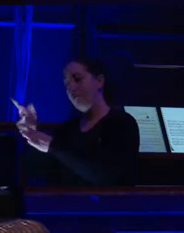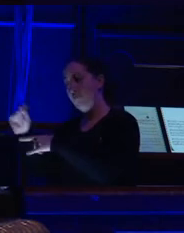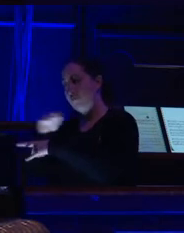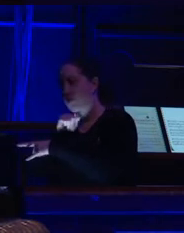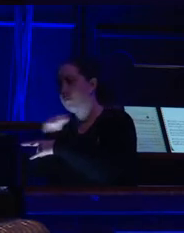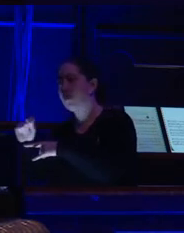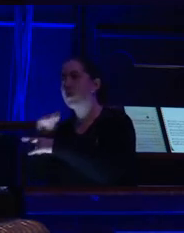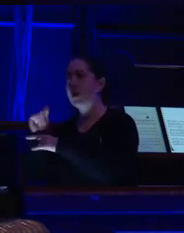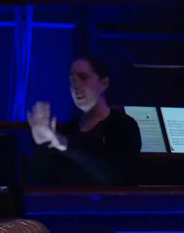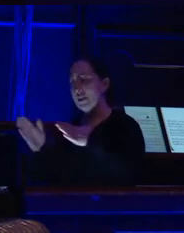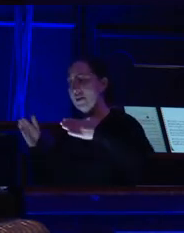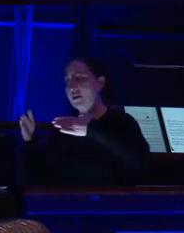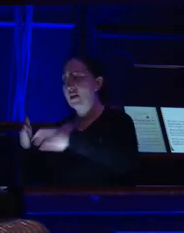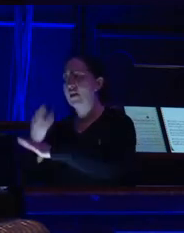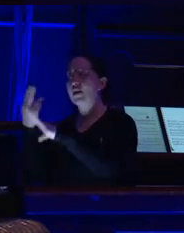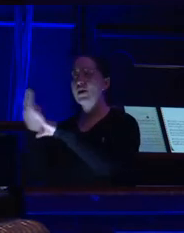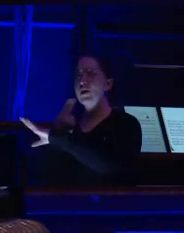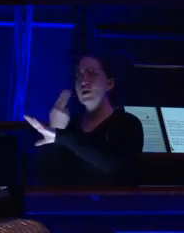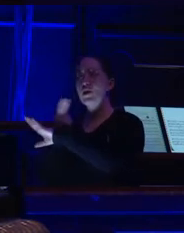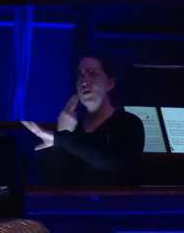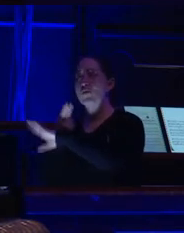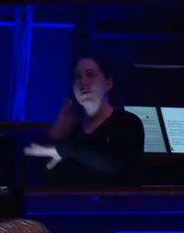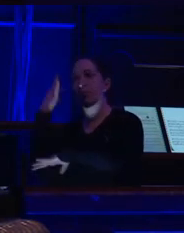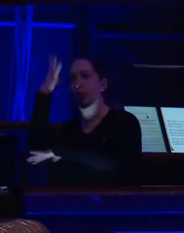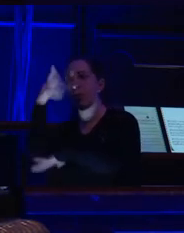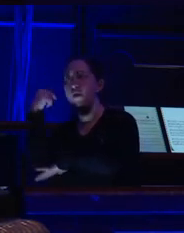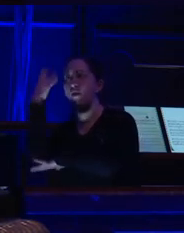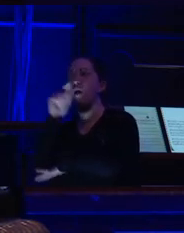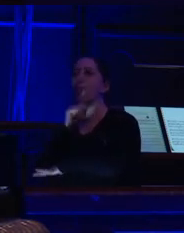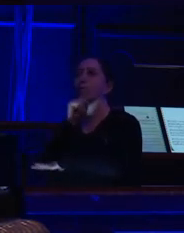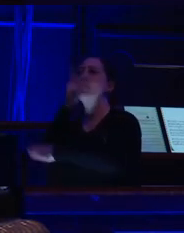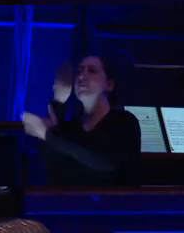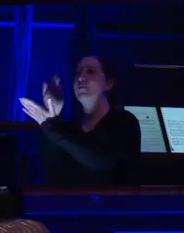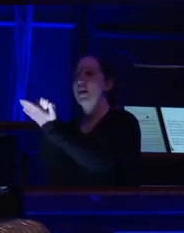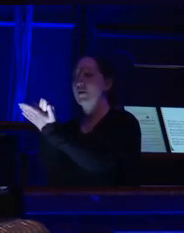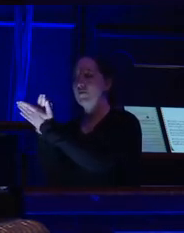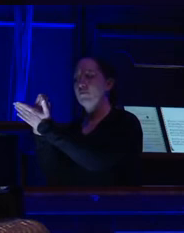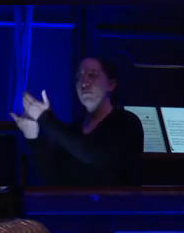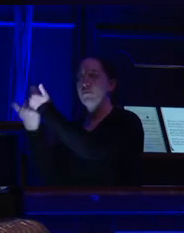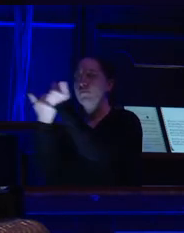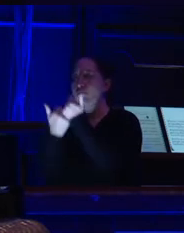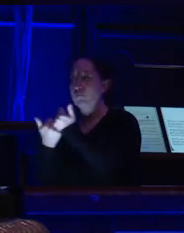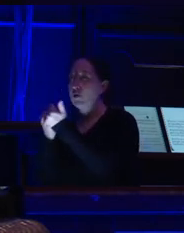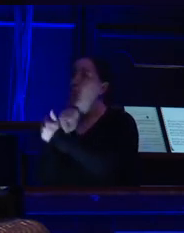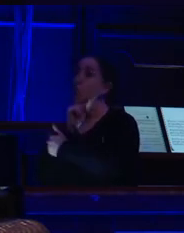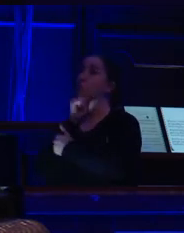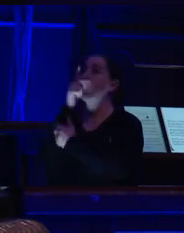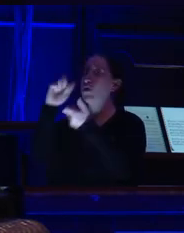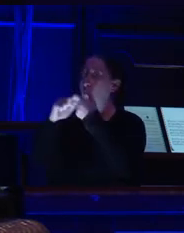he's dedicated to using a thoughtful and fact-based approach to solve real